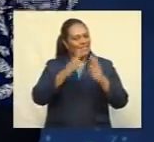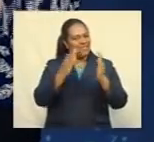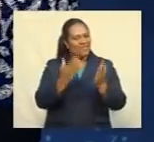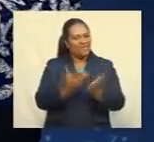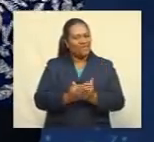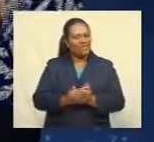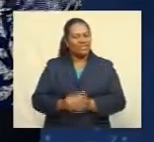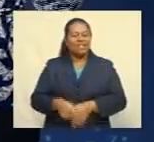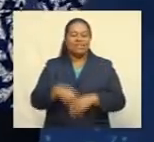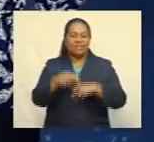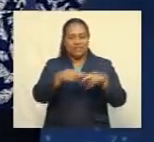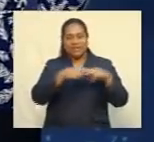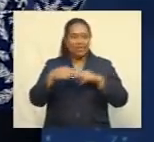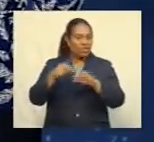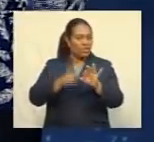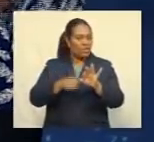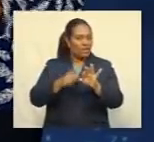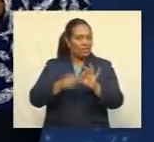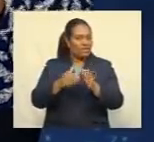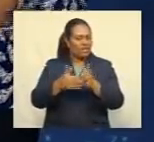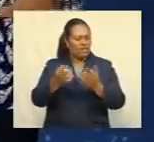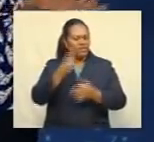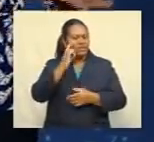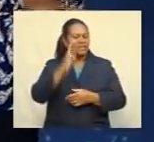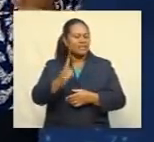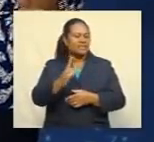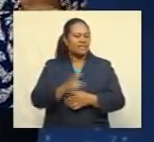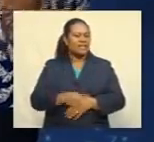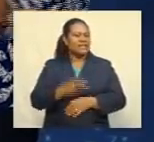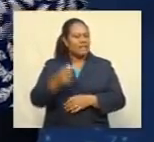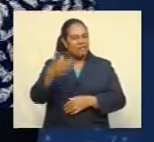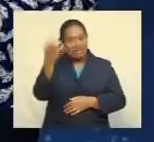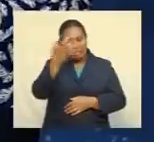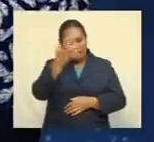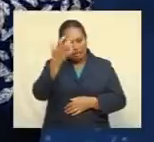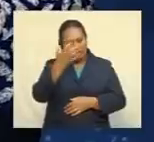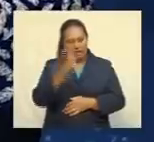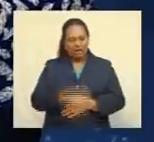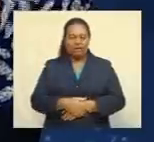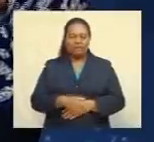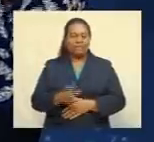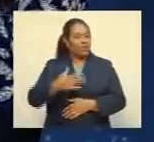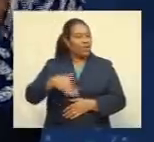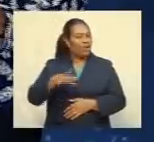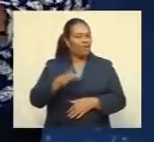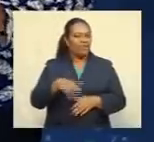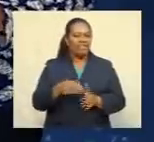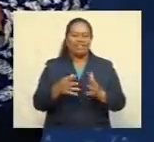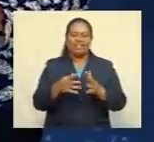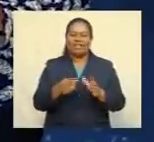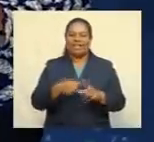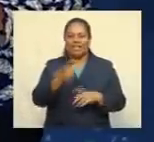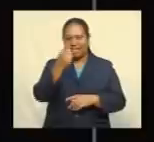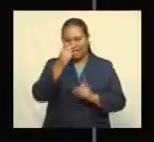Fijian Pulse, we'll be seeing something very dangerous. That's all with Edwin. Stay